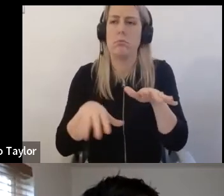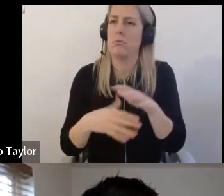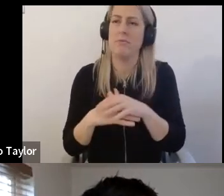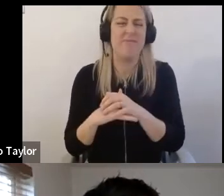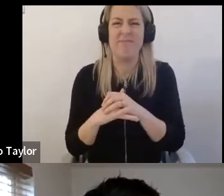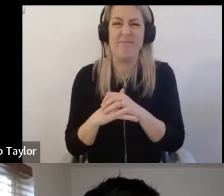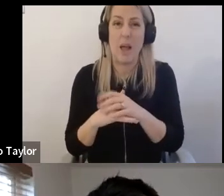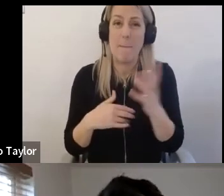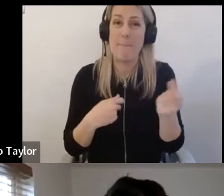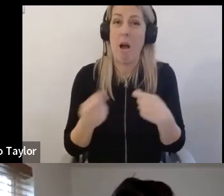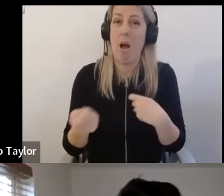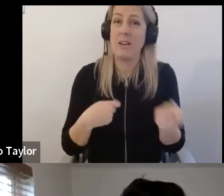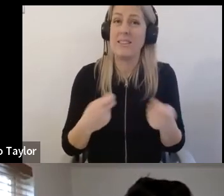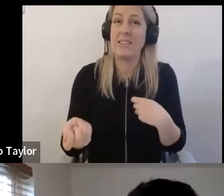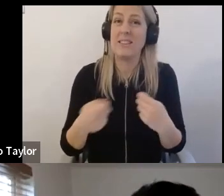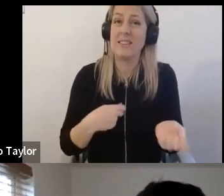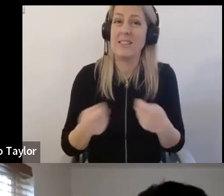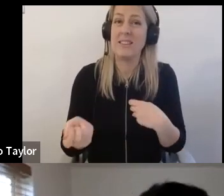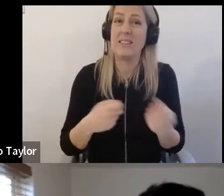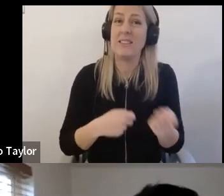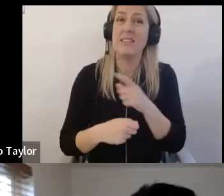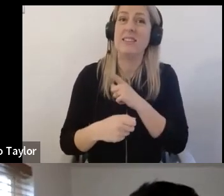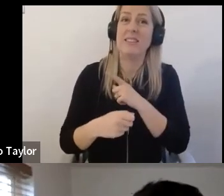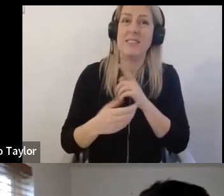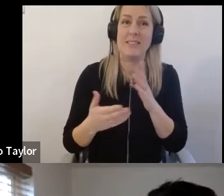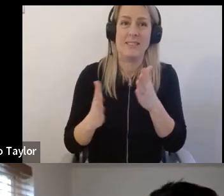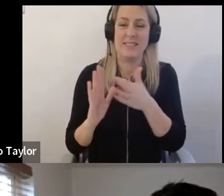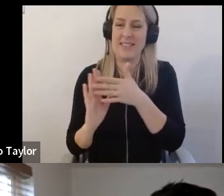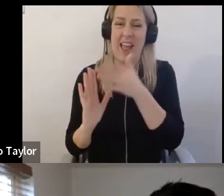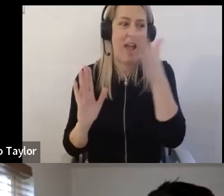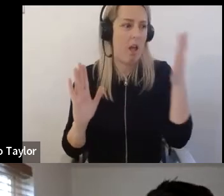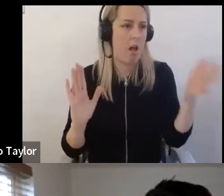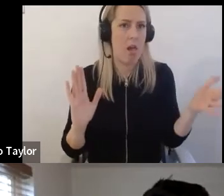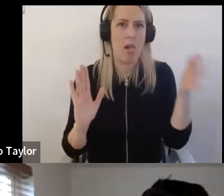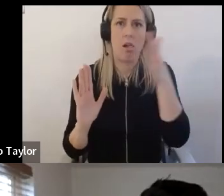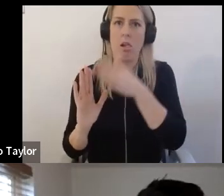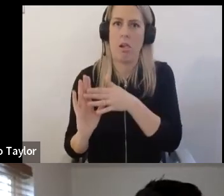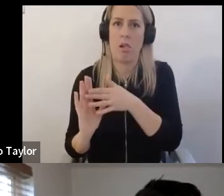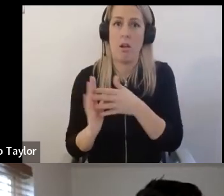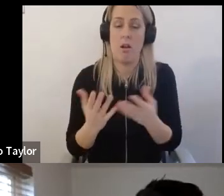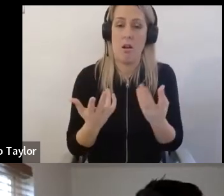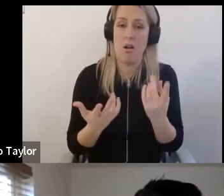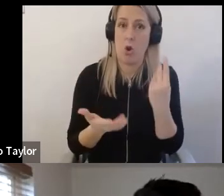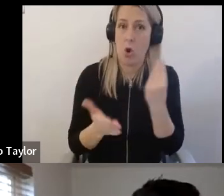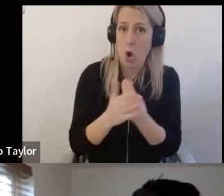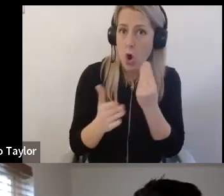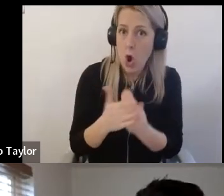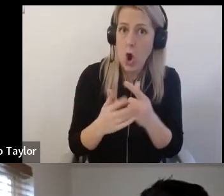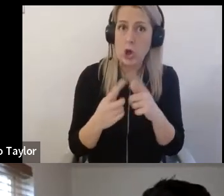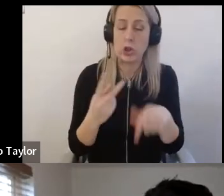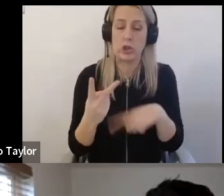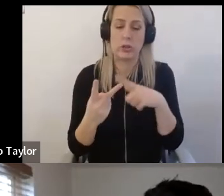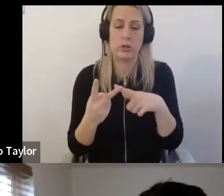it has to do with scale. It has to do with the costs of marketing and reaching the